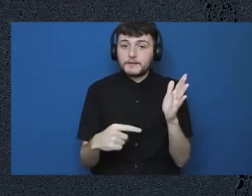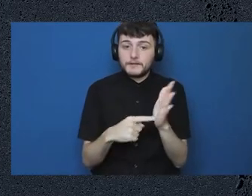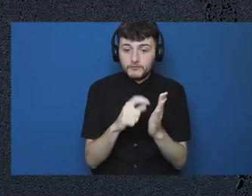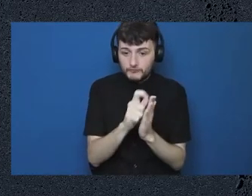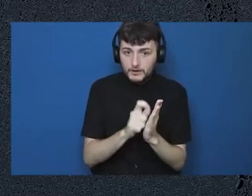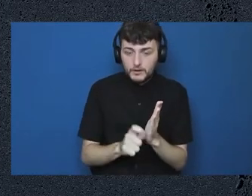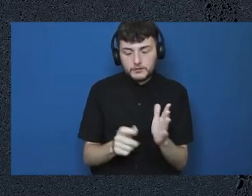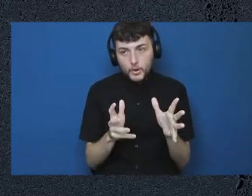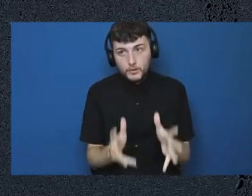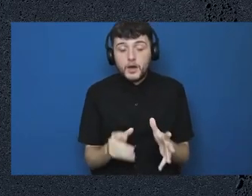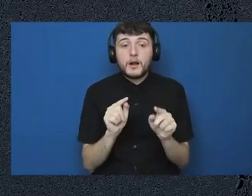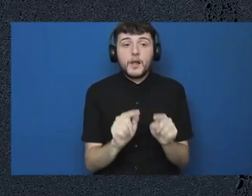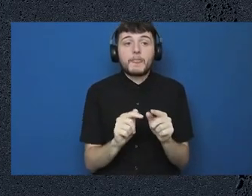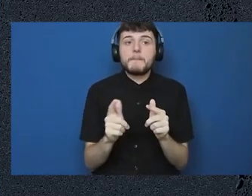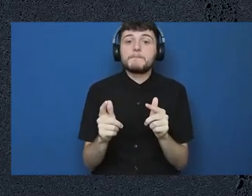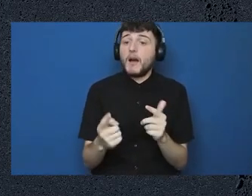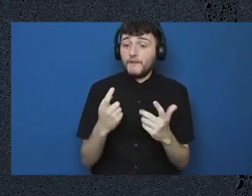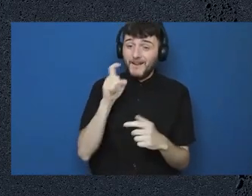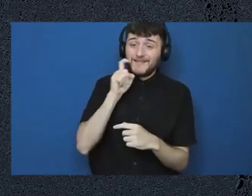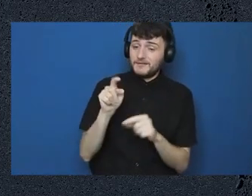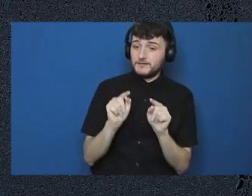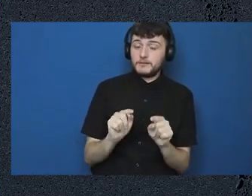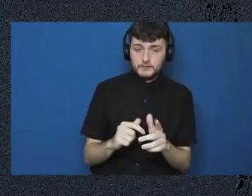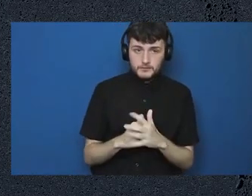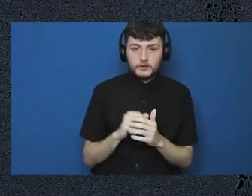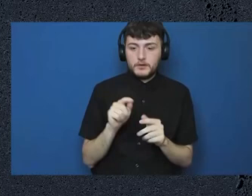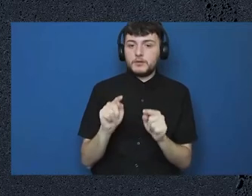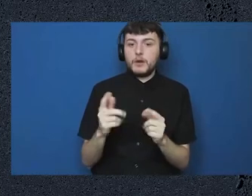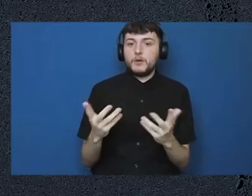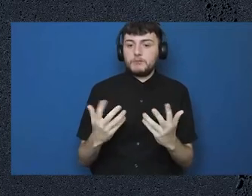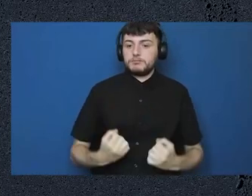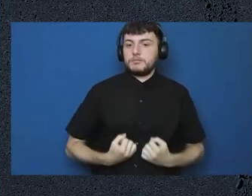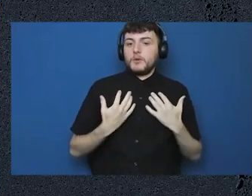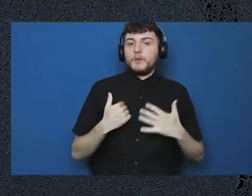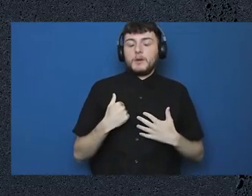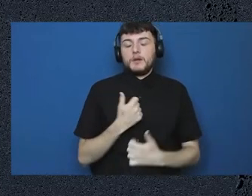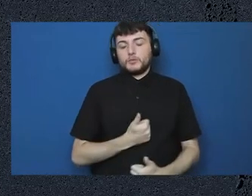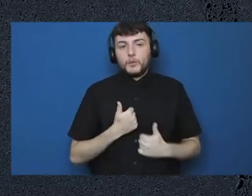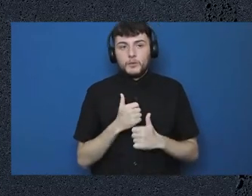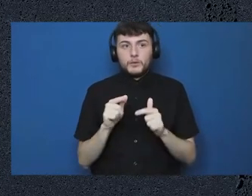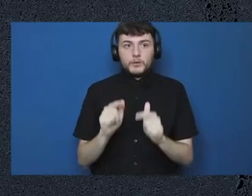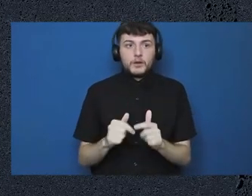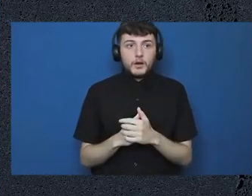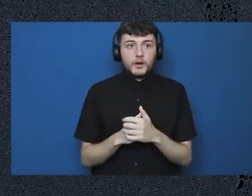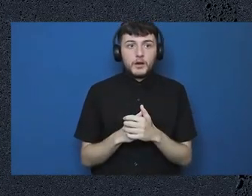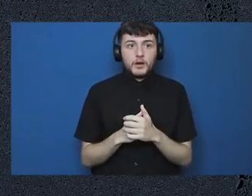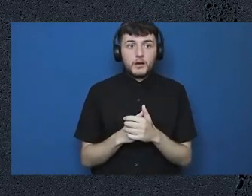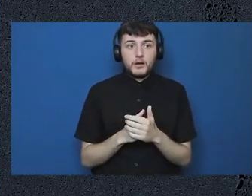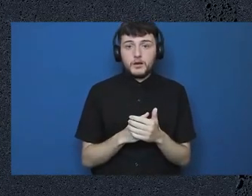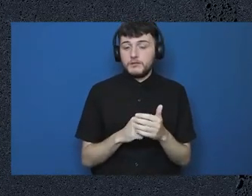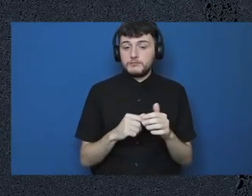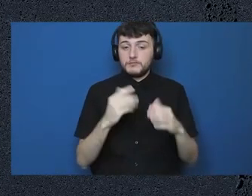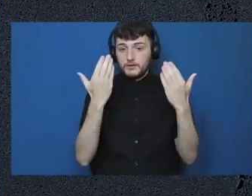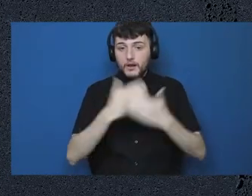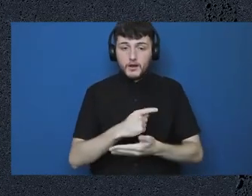writing. But it's fun, you know, and that's what gives me a buzz. I'm happy to be up very late at night writing and